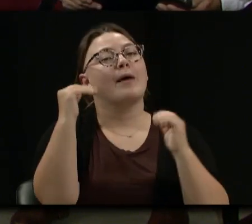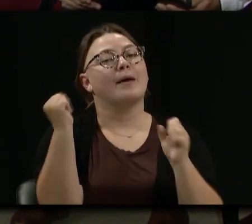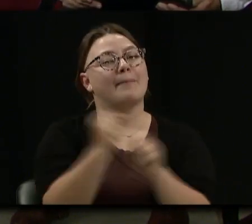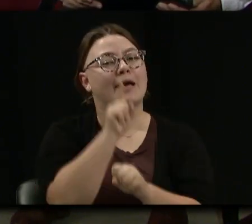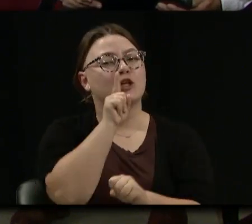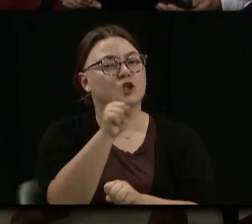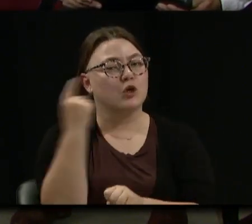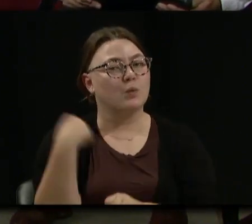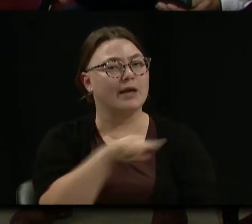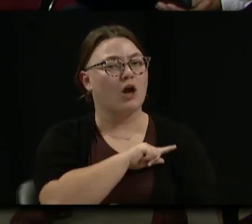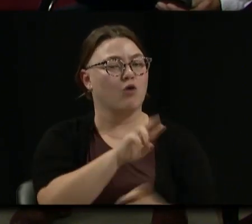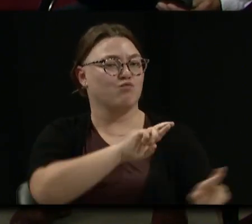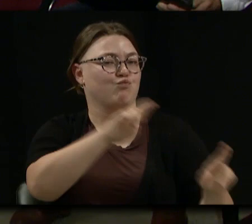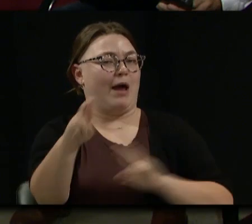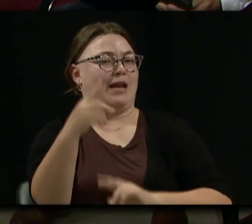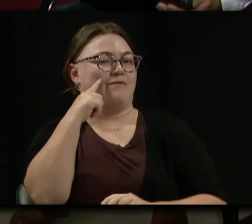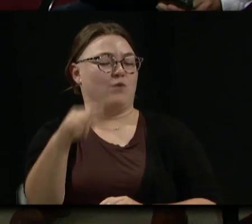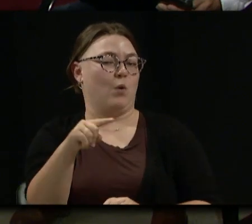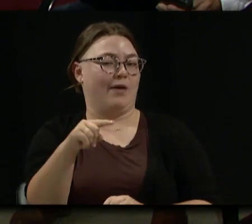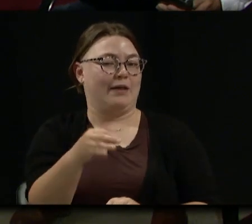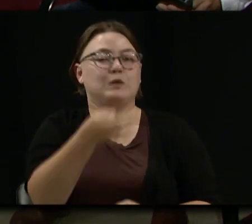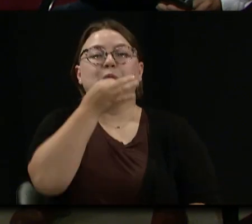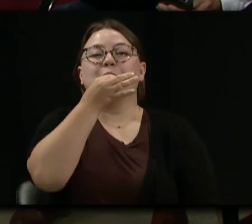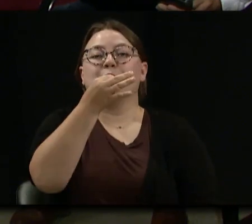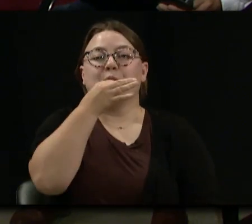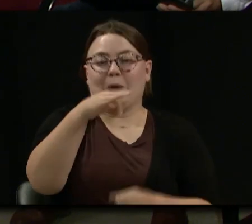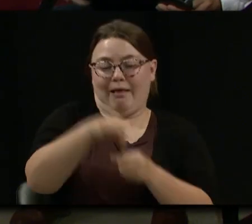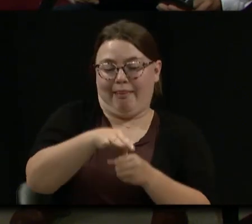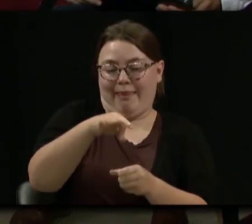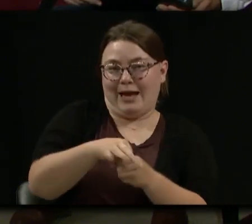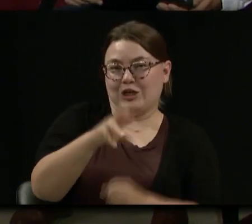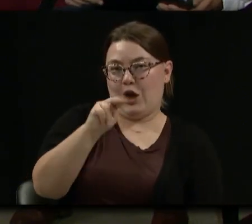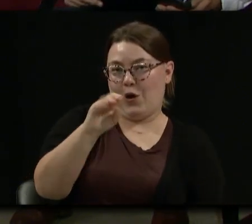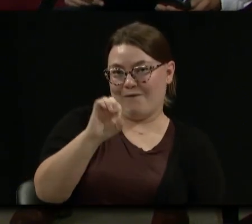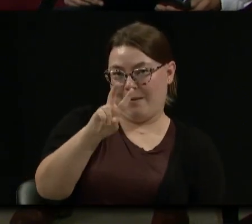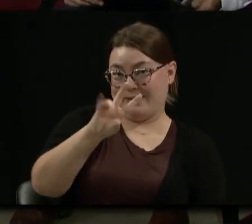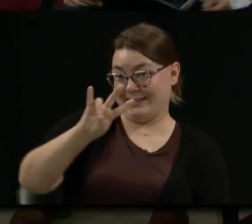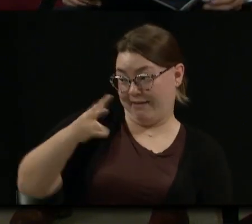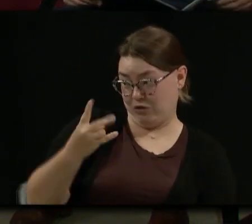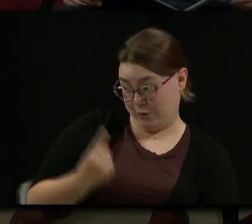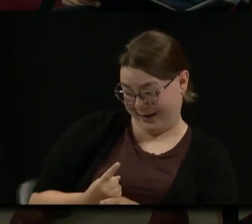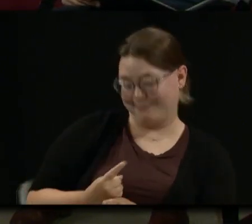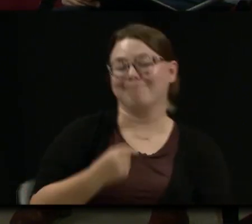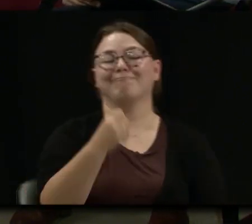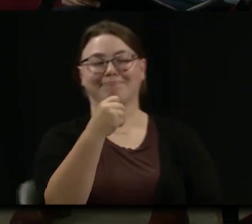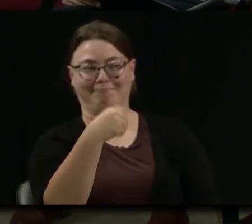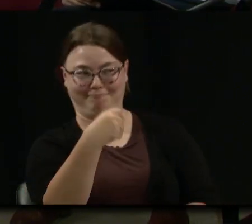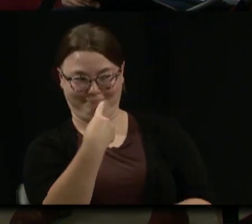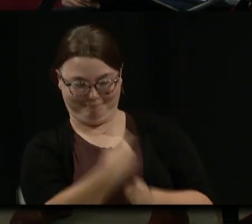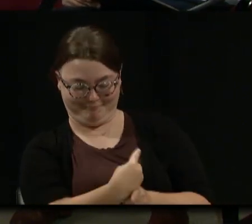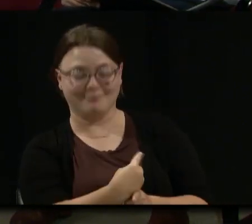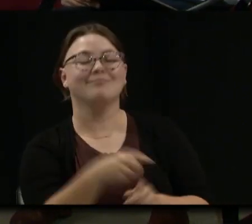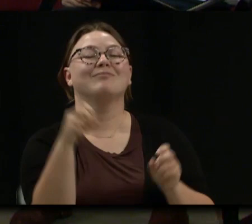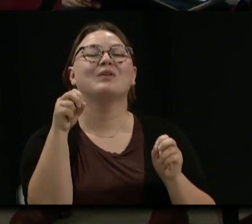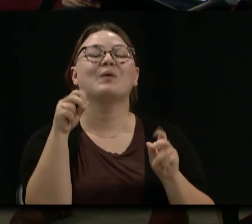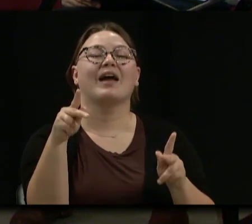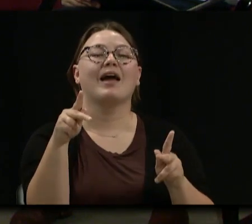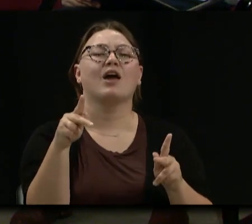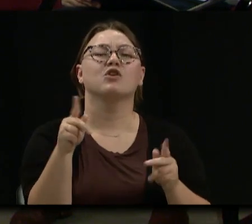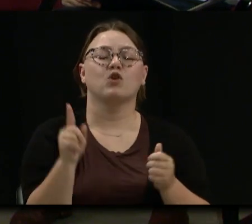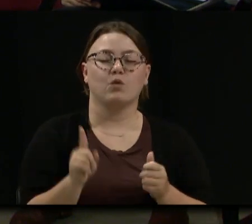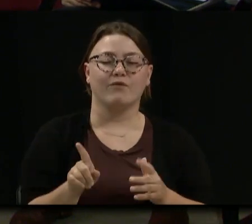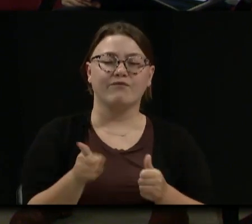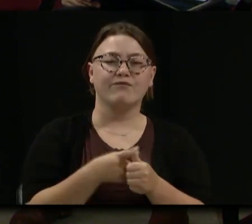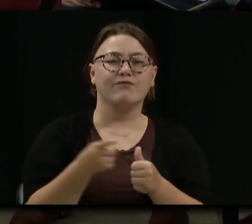fully in the upcoming election, November 7th, if I have my dates correct. Yes. So let's begin sort of where that